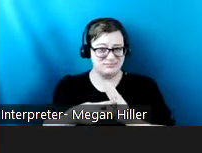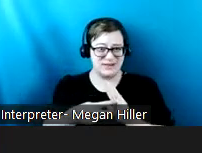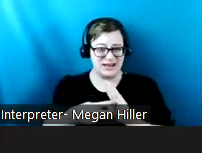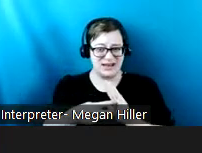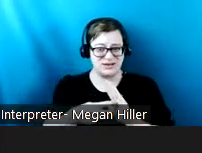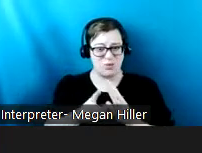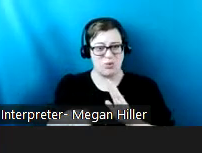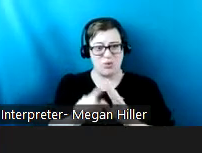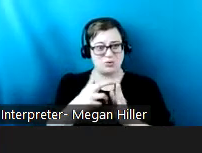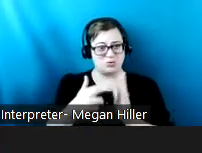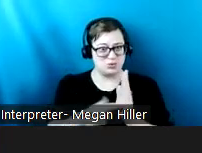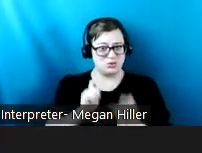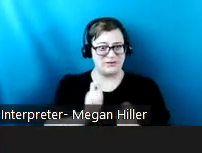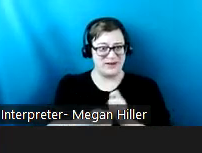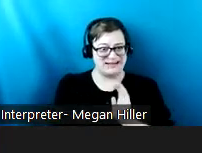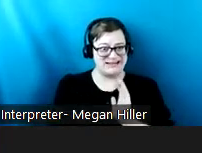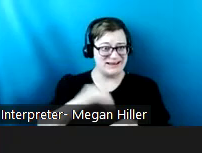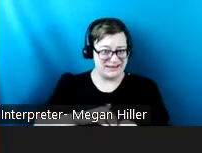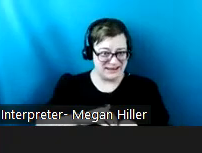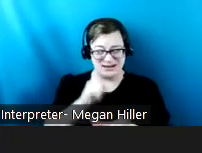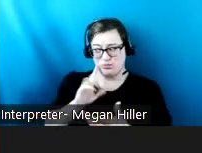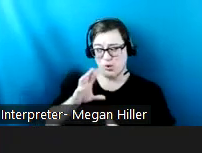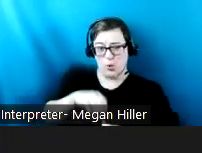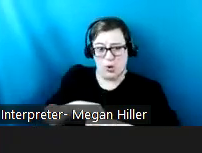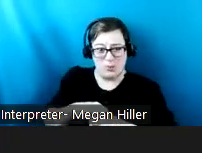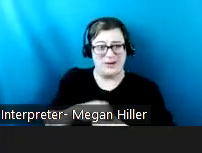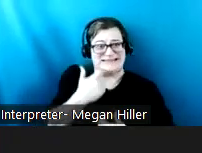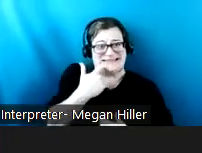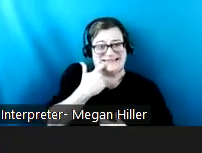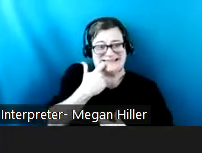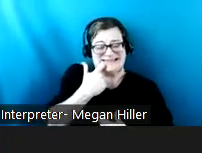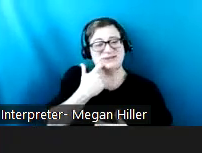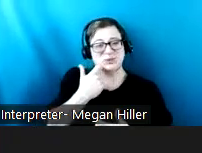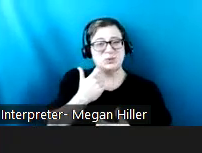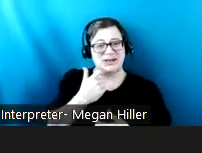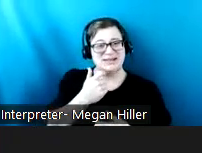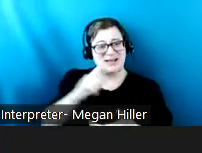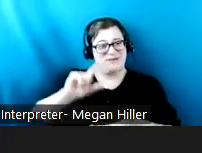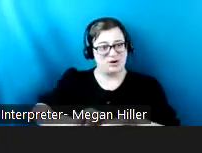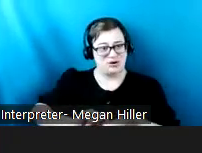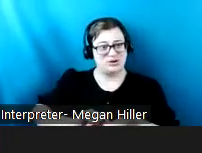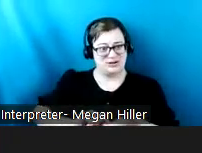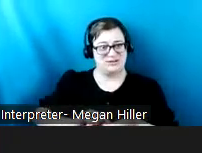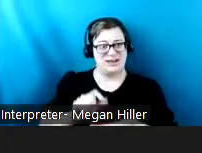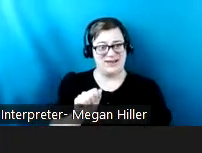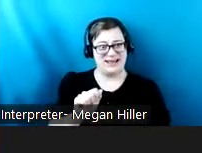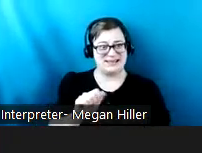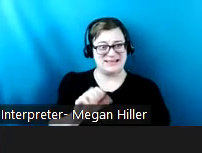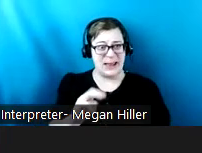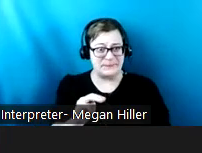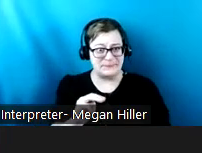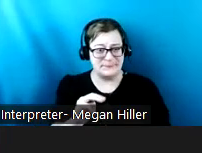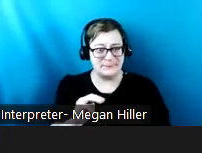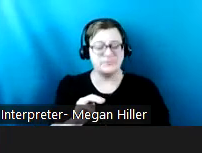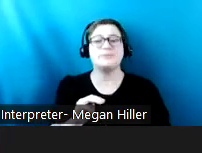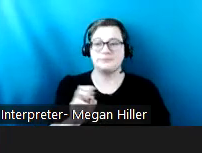rules would have to be revised to be able to incorporate the most recent version, a newer version of the ASAM?